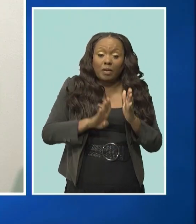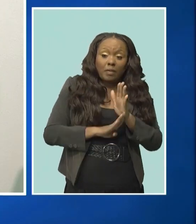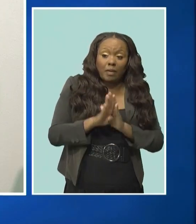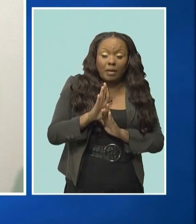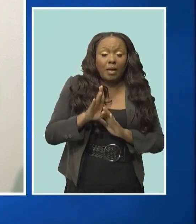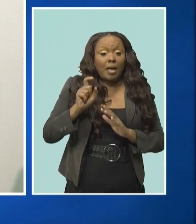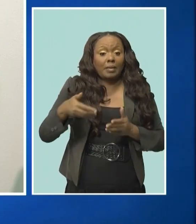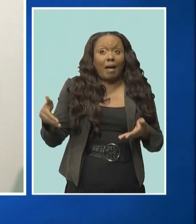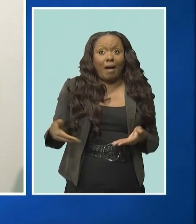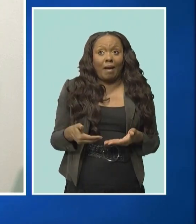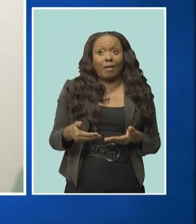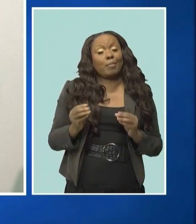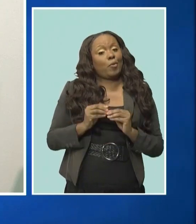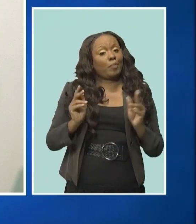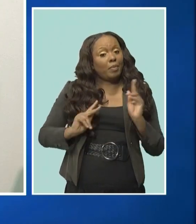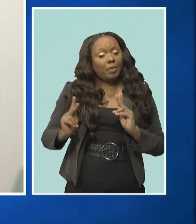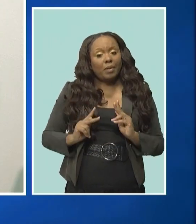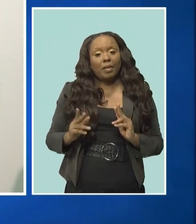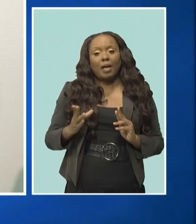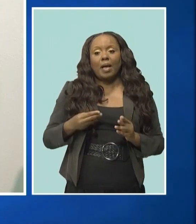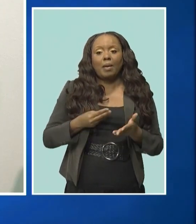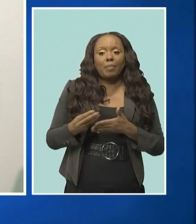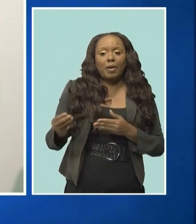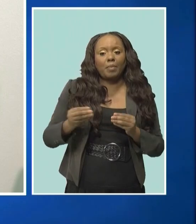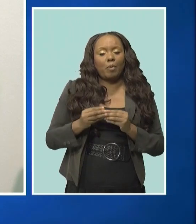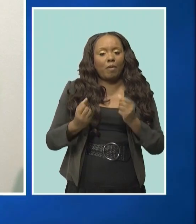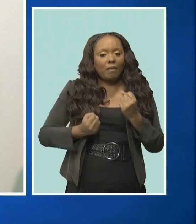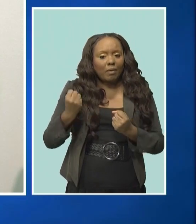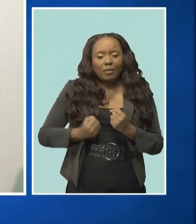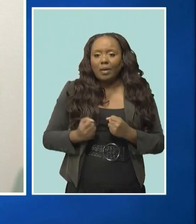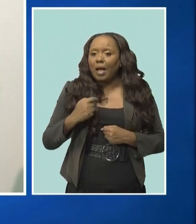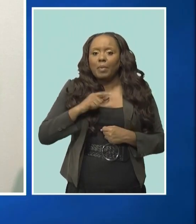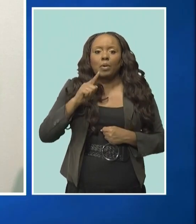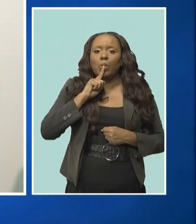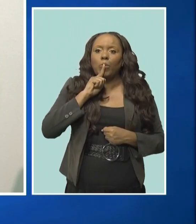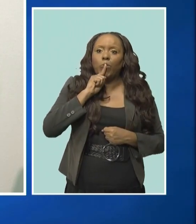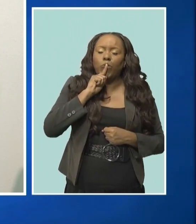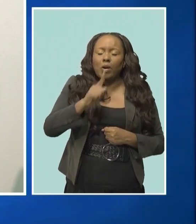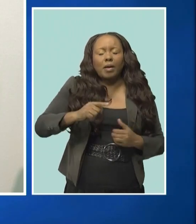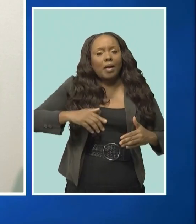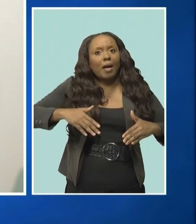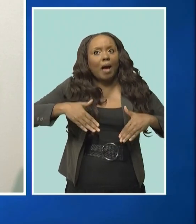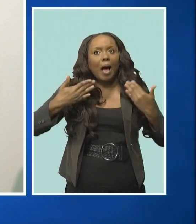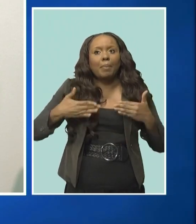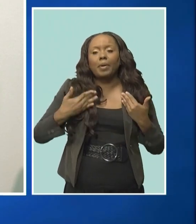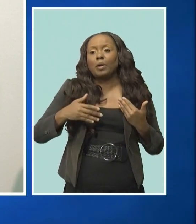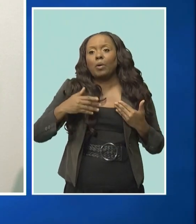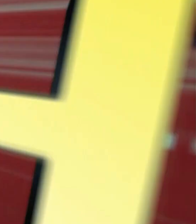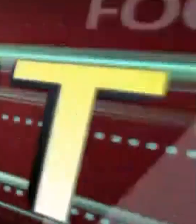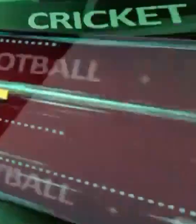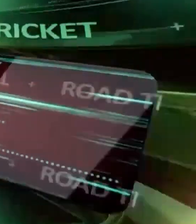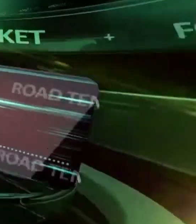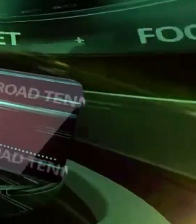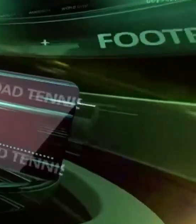on get additional vehicles, I'll be the happiest person in the world, because it means it's succeeding beyond our wildest dreams.